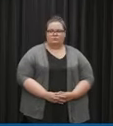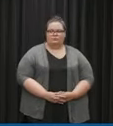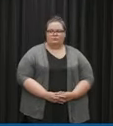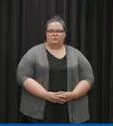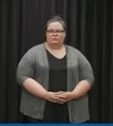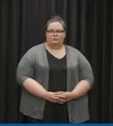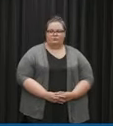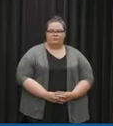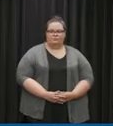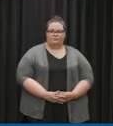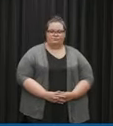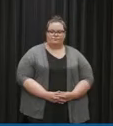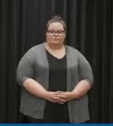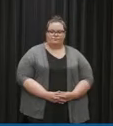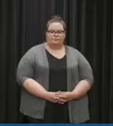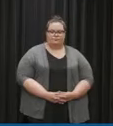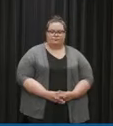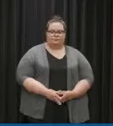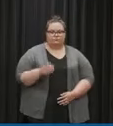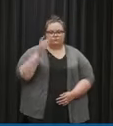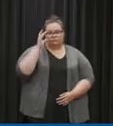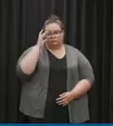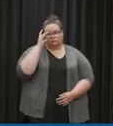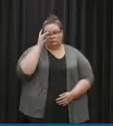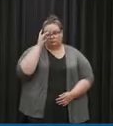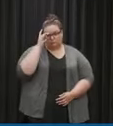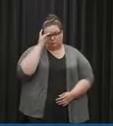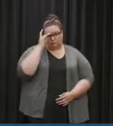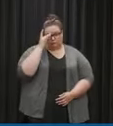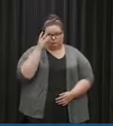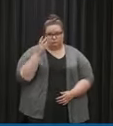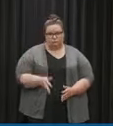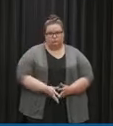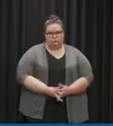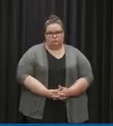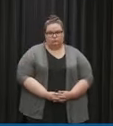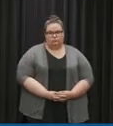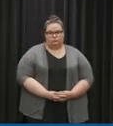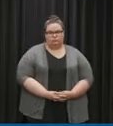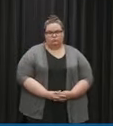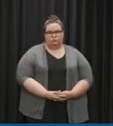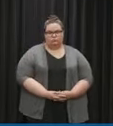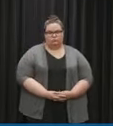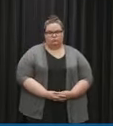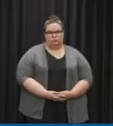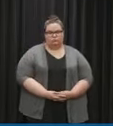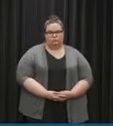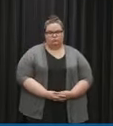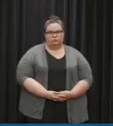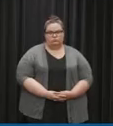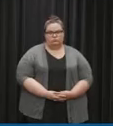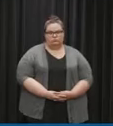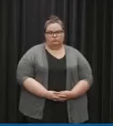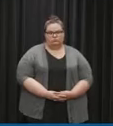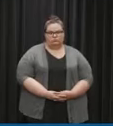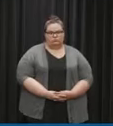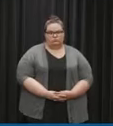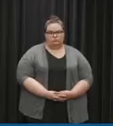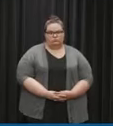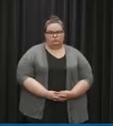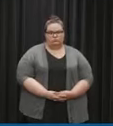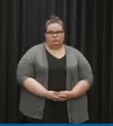by taking into account the situations at daycare. So it's not the same environment, it's not the same situation. We're trying